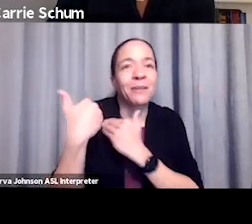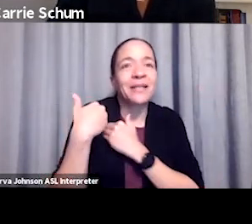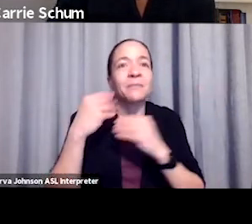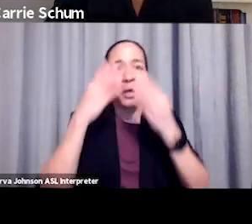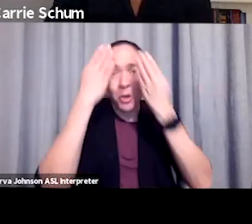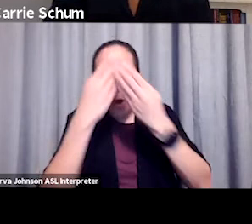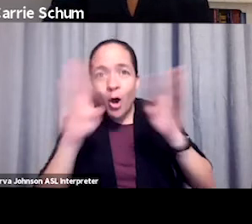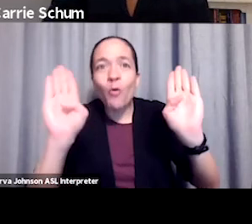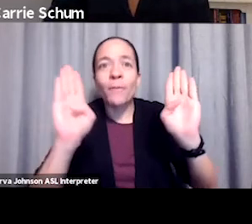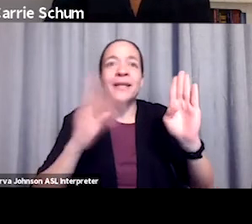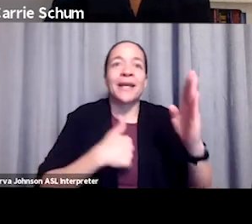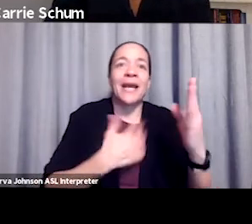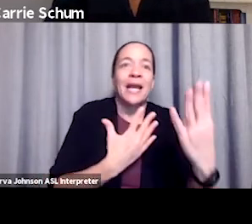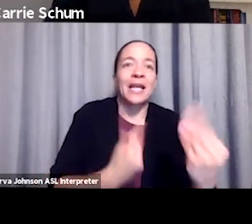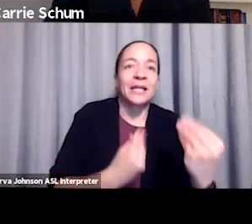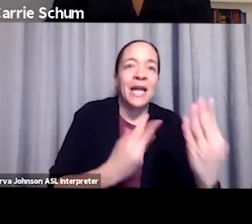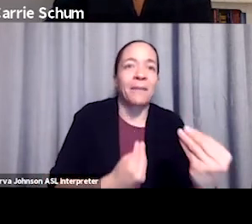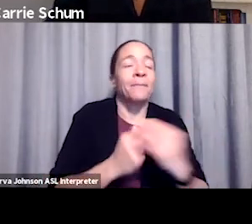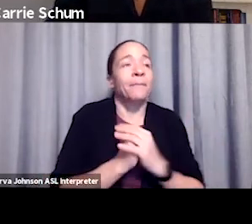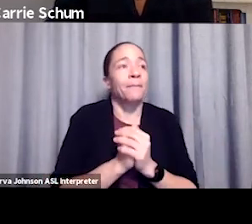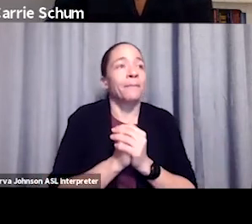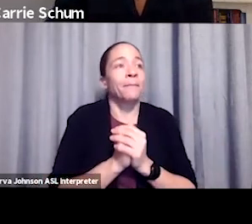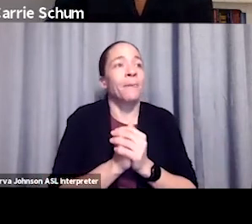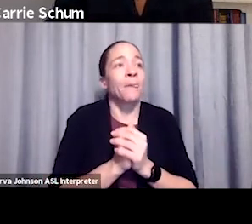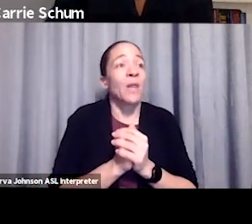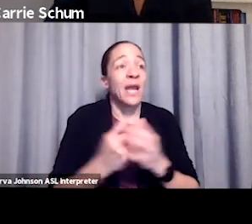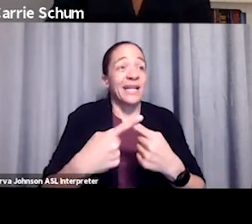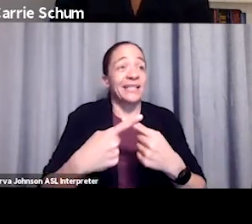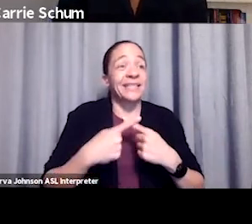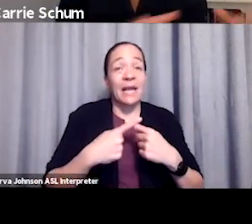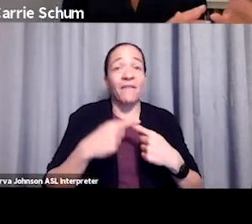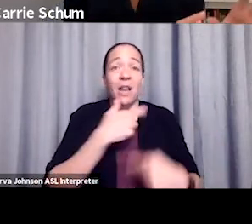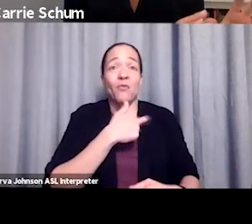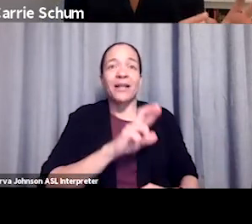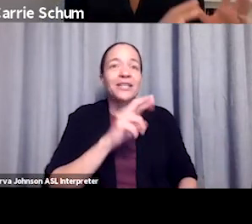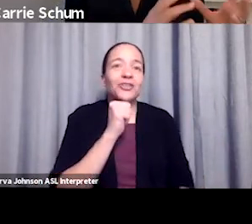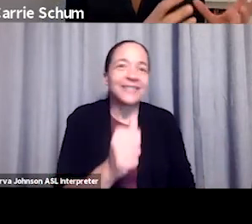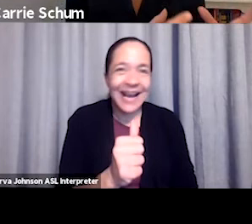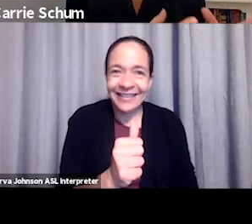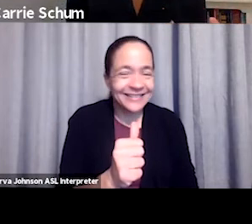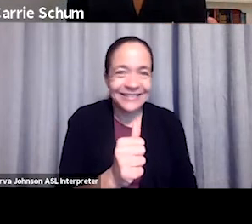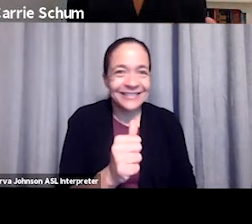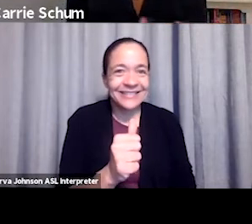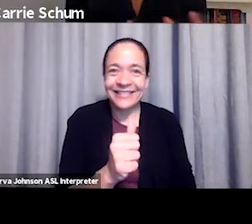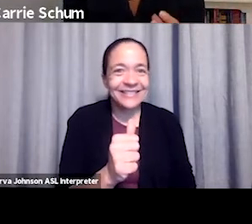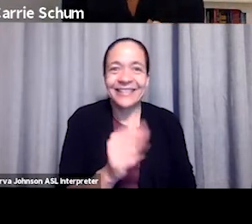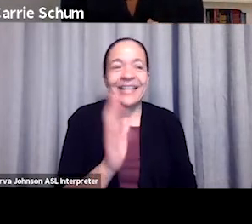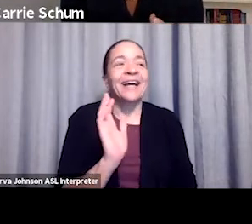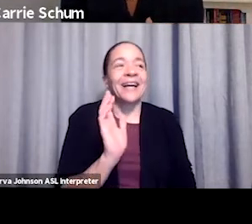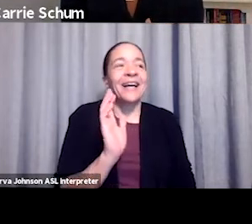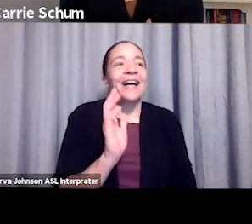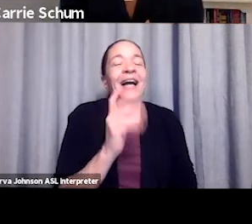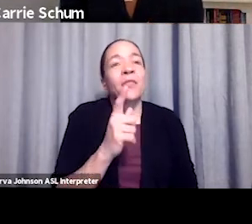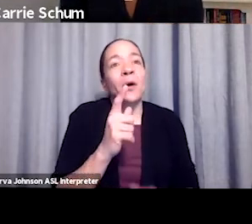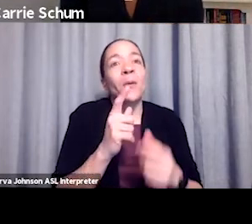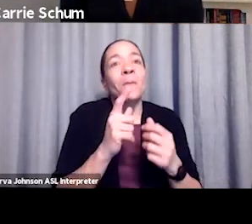compassionate. And equally, they are not self-reliant and religious. So they're defined both by where they share and where are the things that